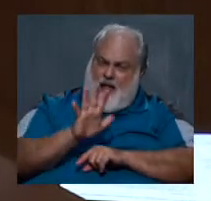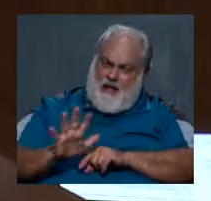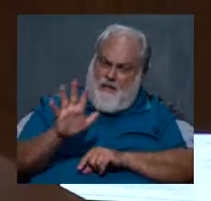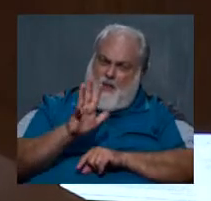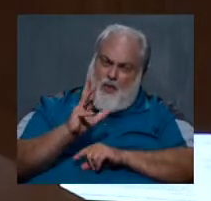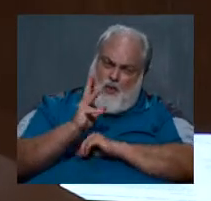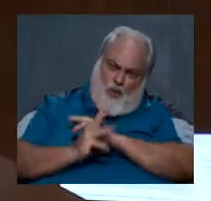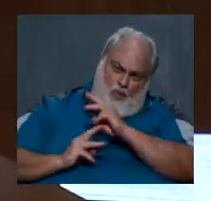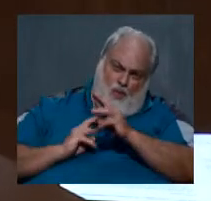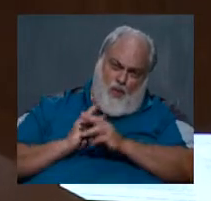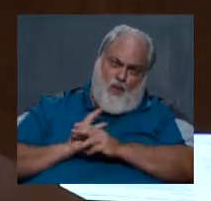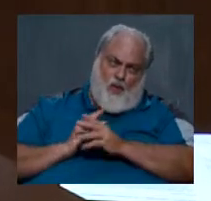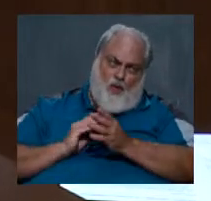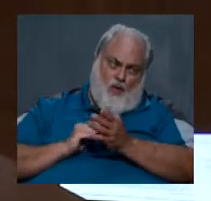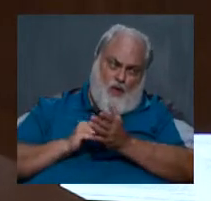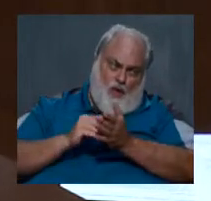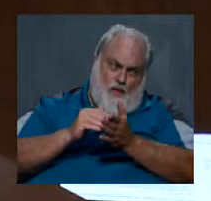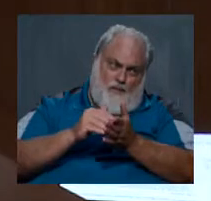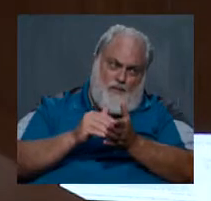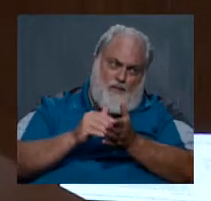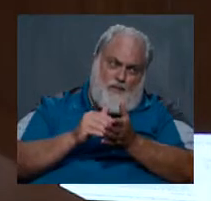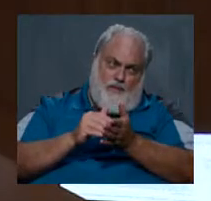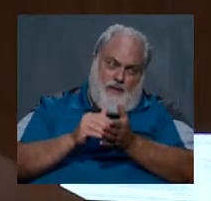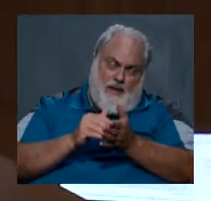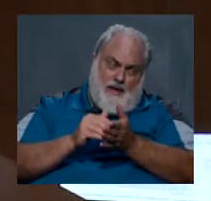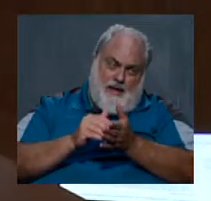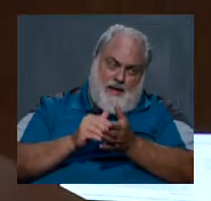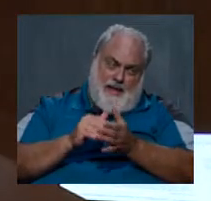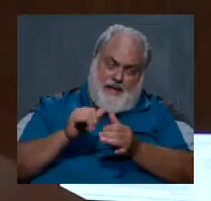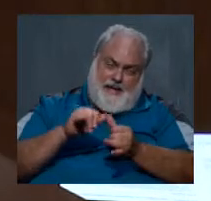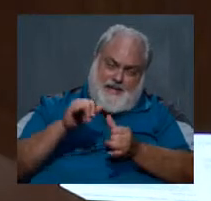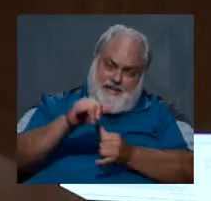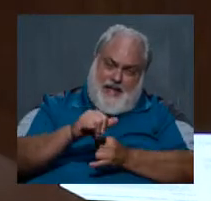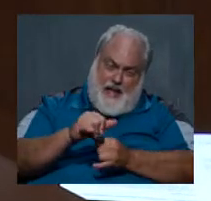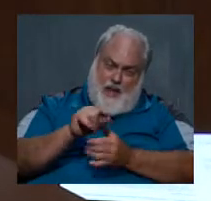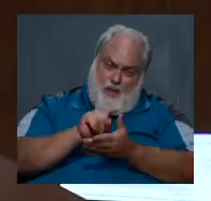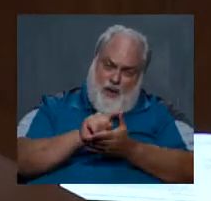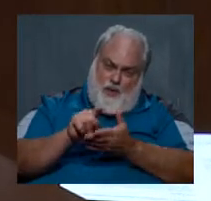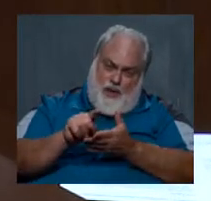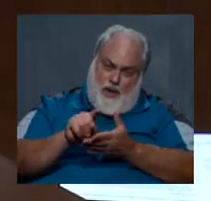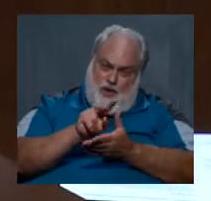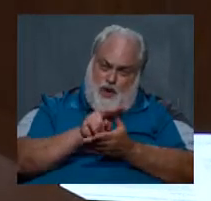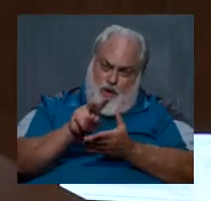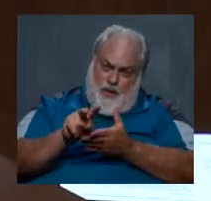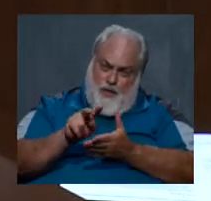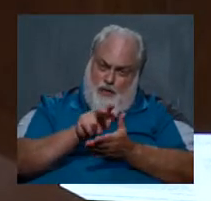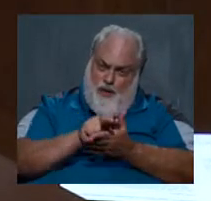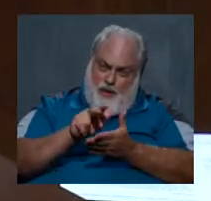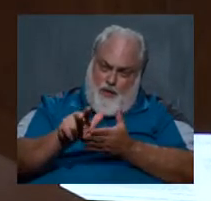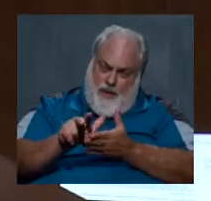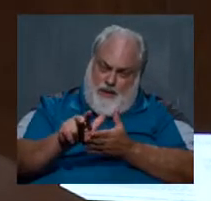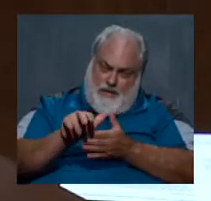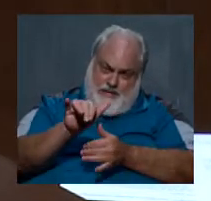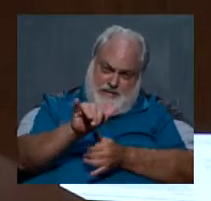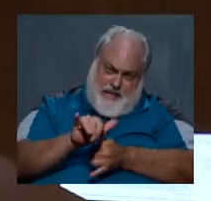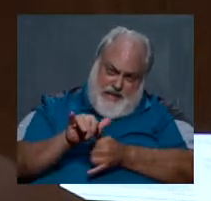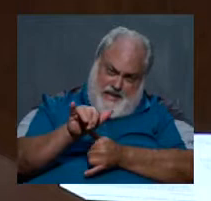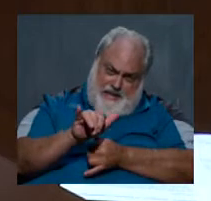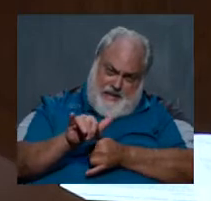world up there quite often, and stay a week or 2 weeks or 3 weeks at a time.